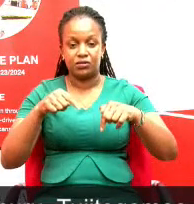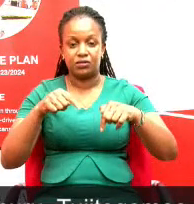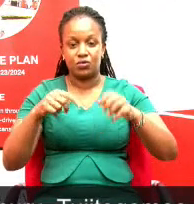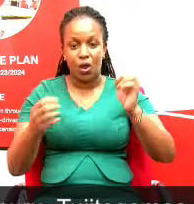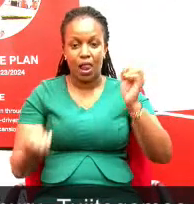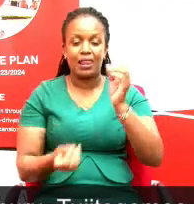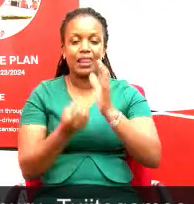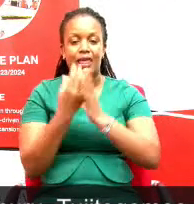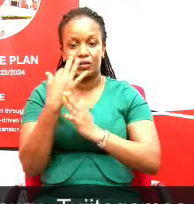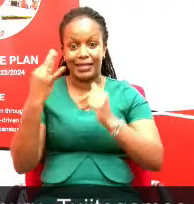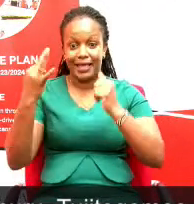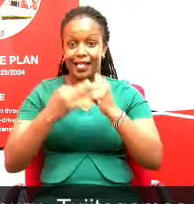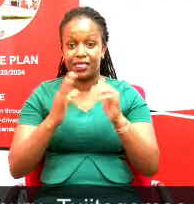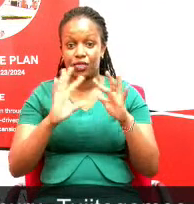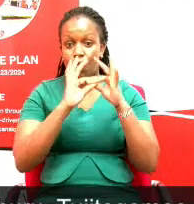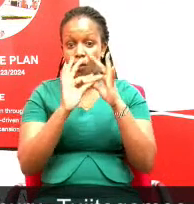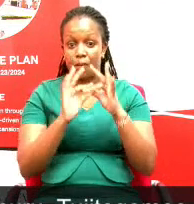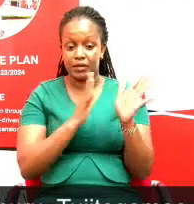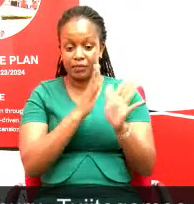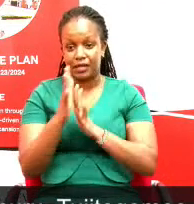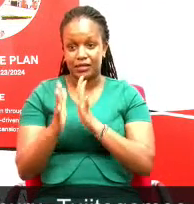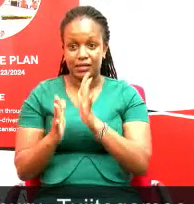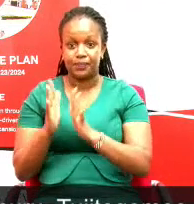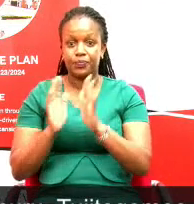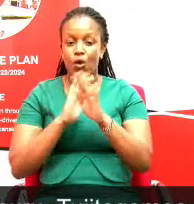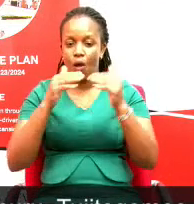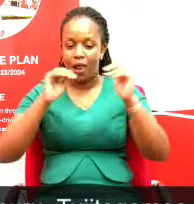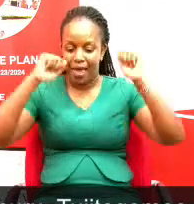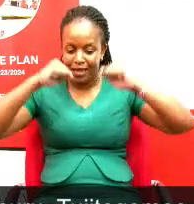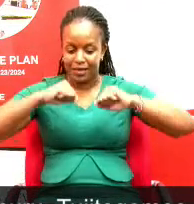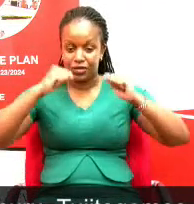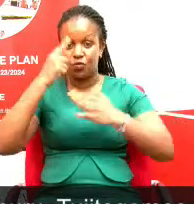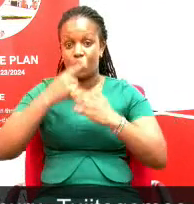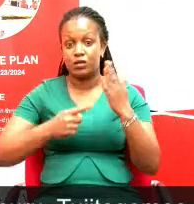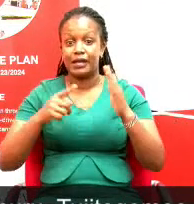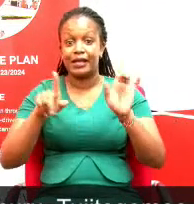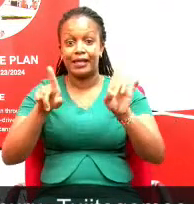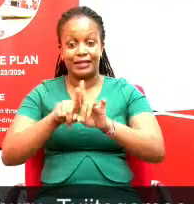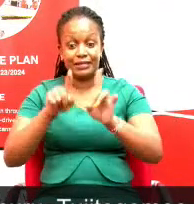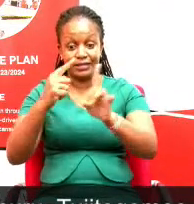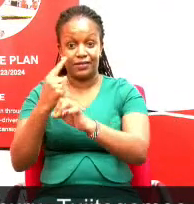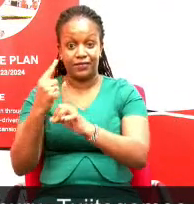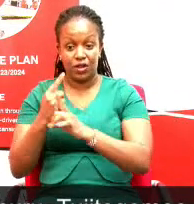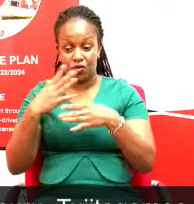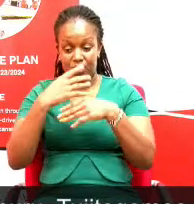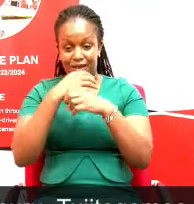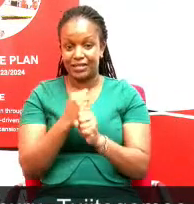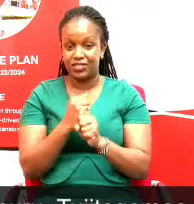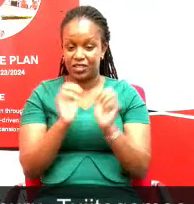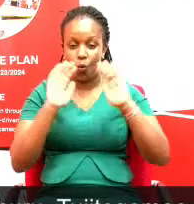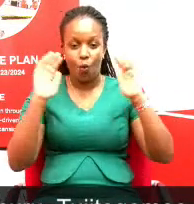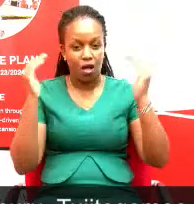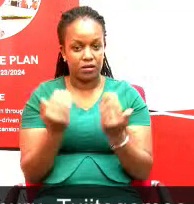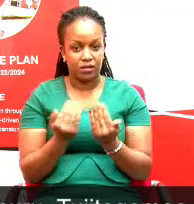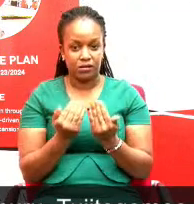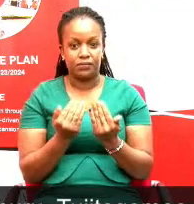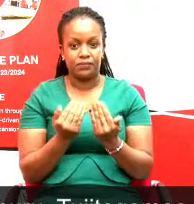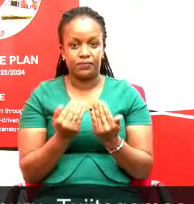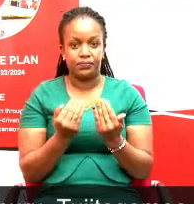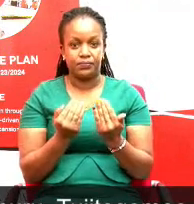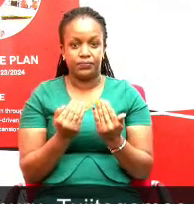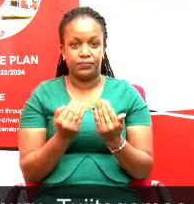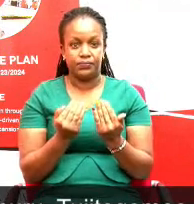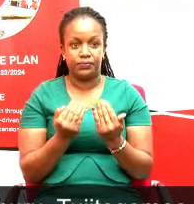Corporate Plan. You will all agree with me that successful organizations world over are known